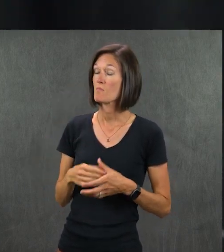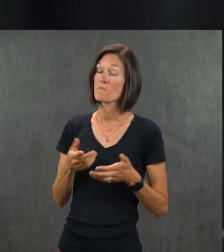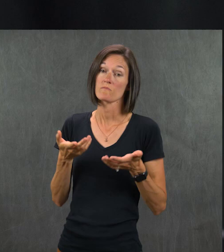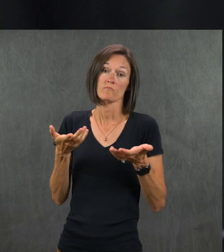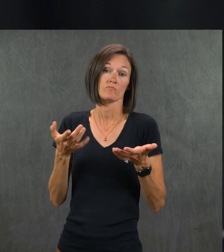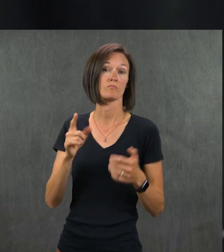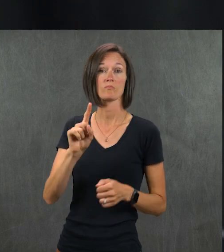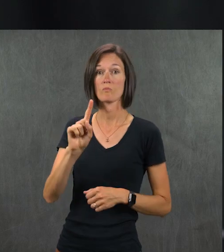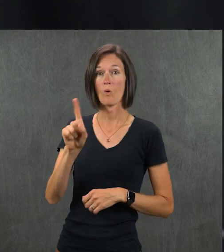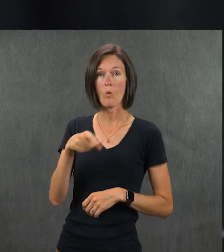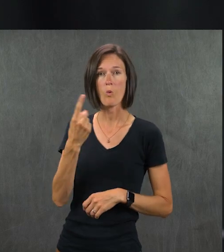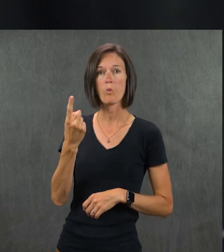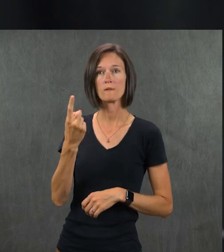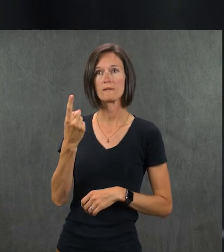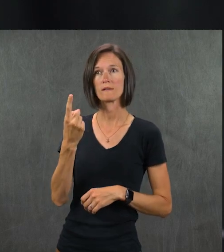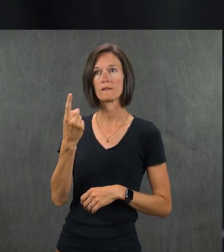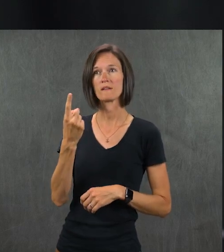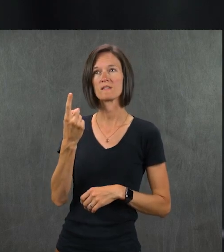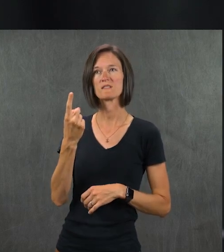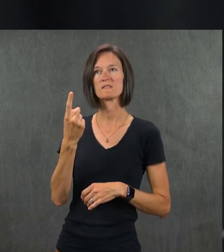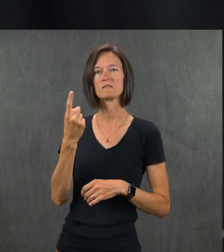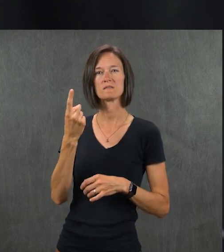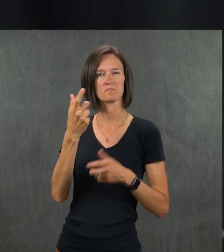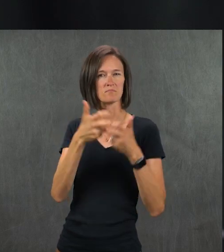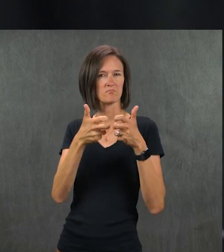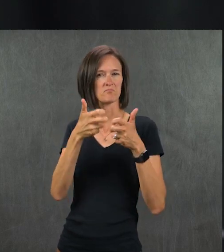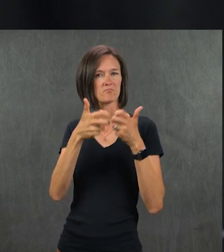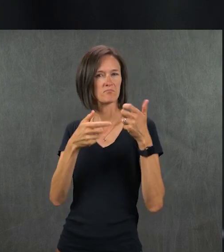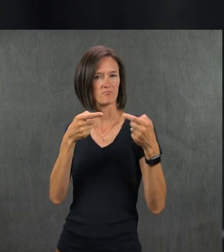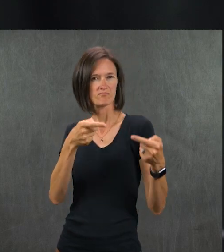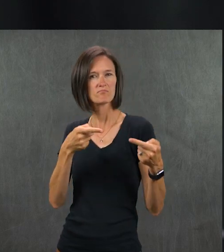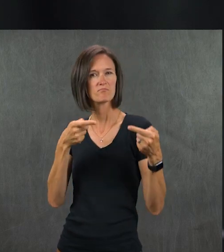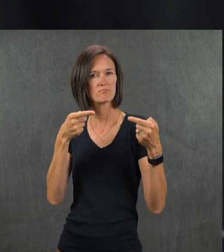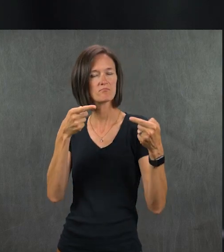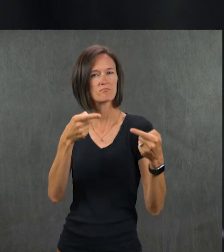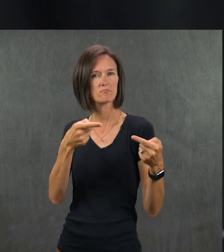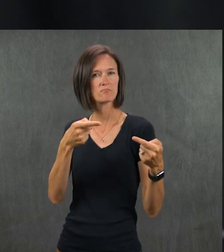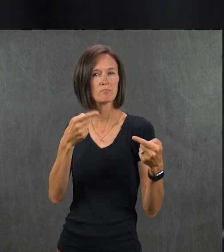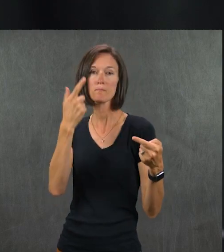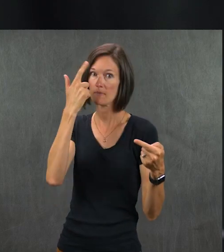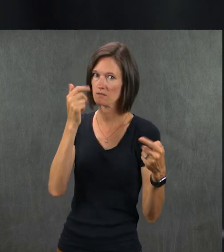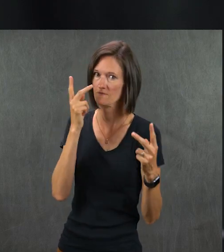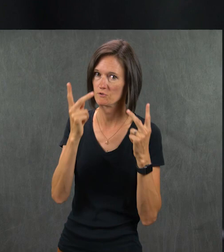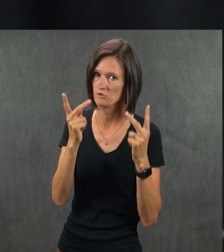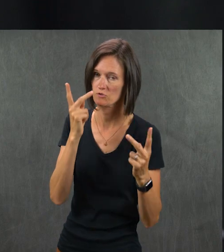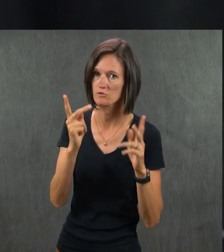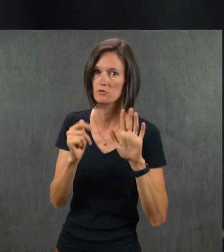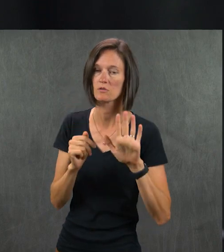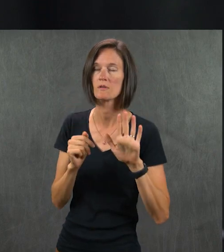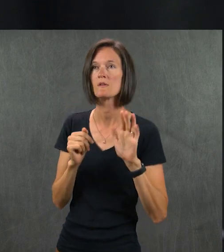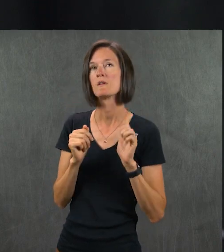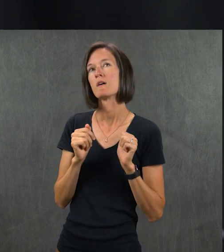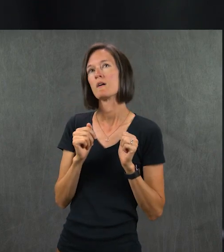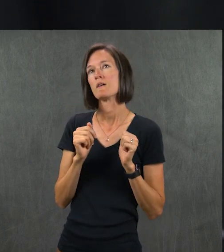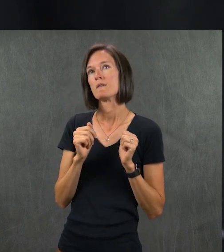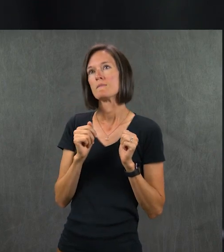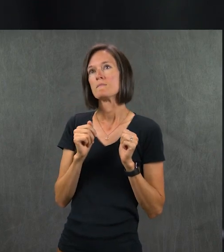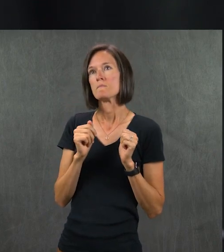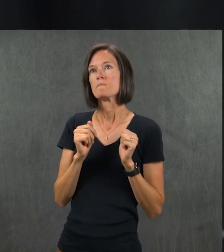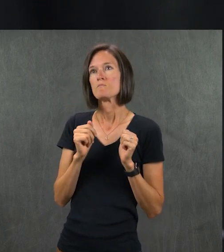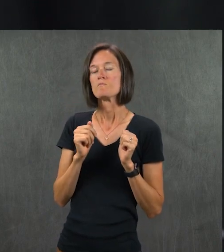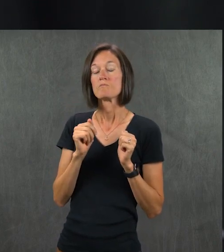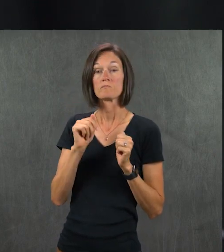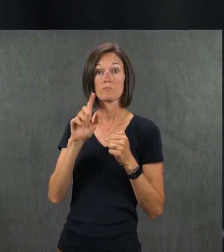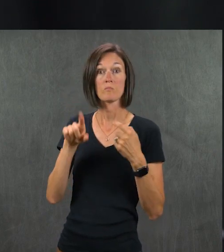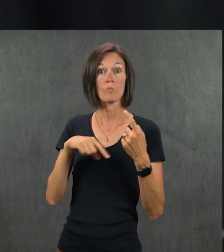And the only thing that I had trouble with as far as because of vision is